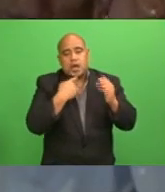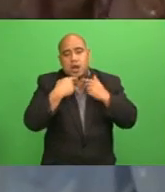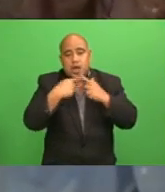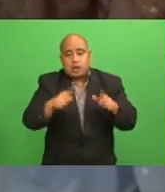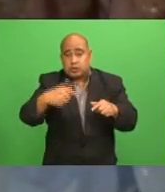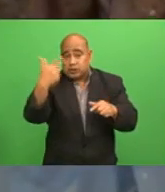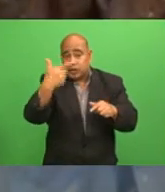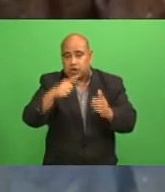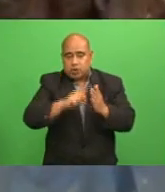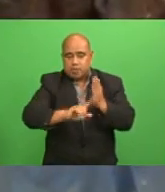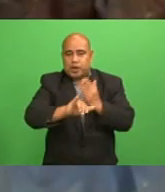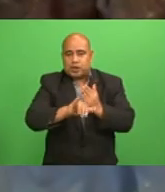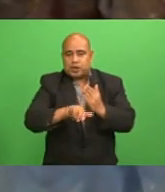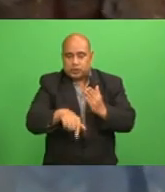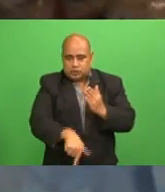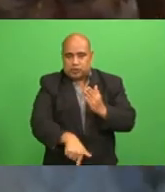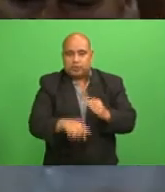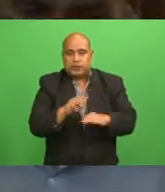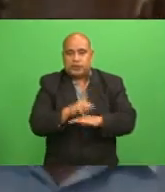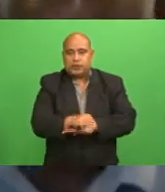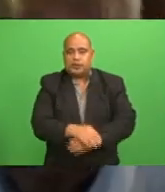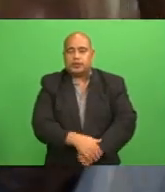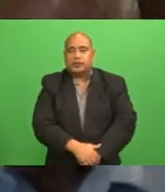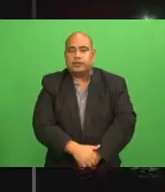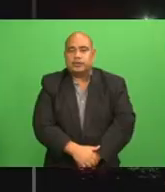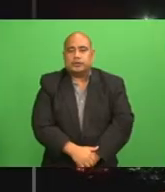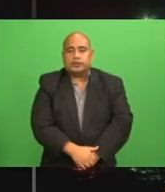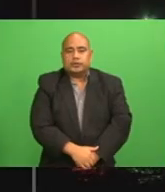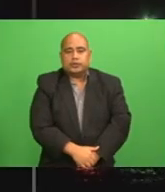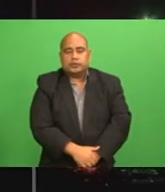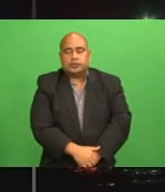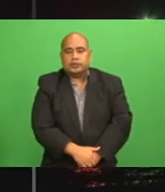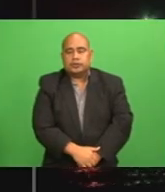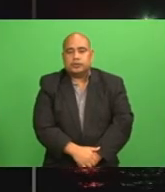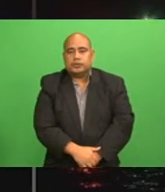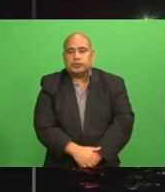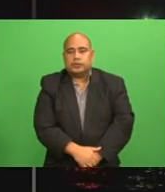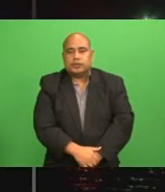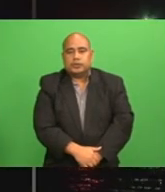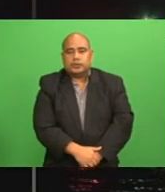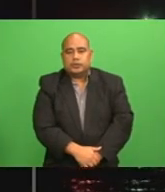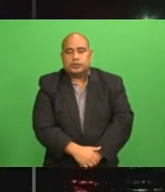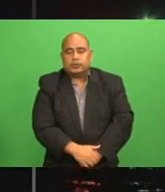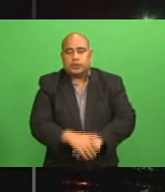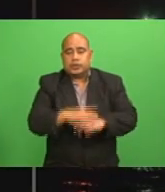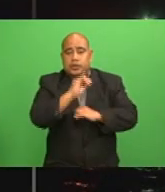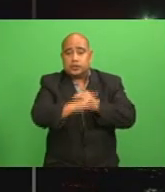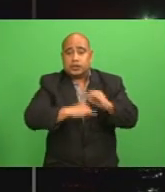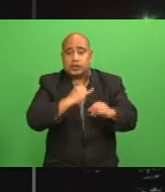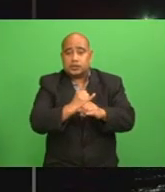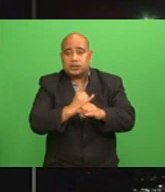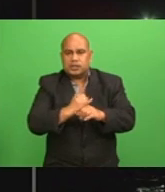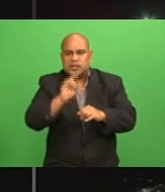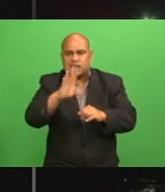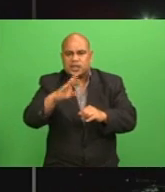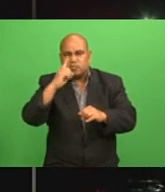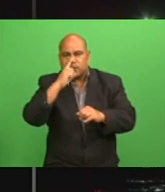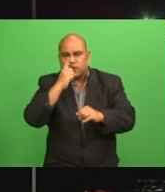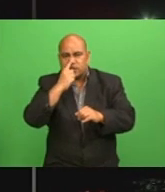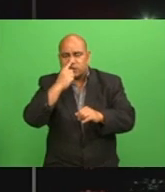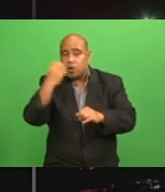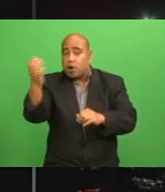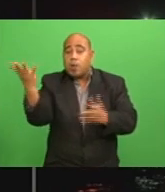month. Sainiani Mboila, FBC News. Turning overseas, 10 people in Hong Kong have been arrested under the